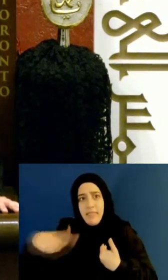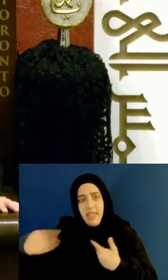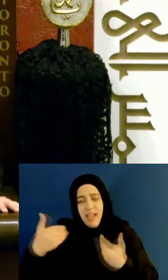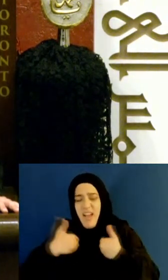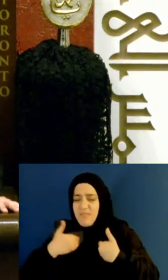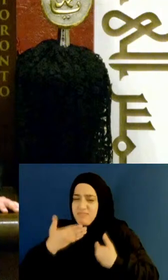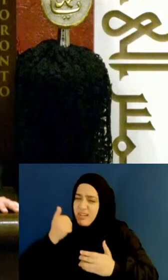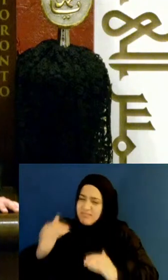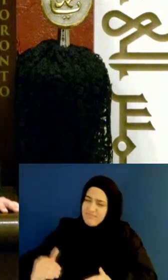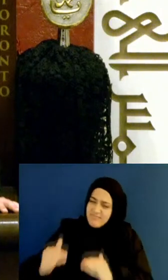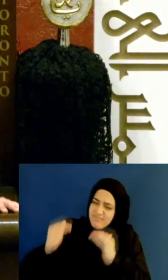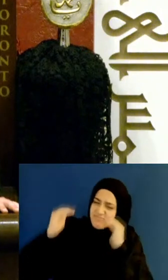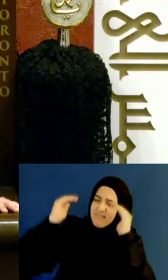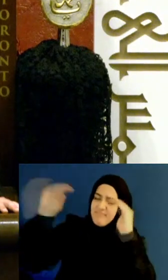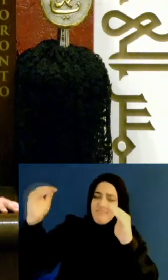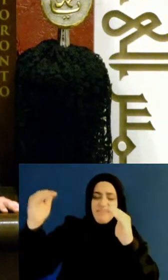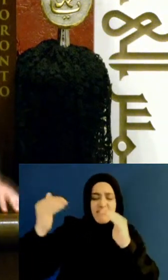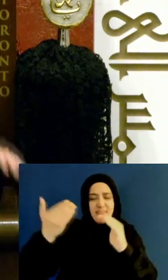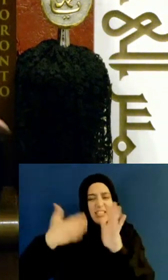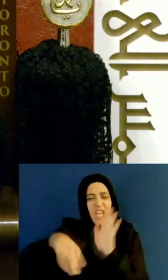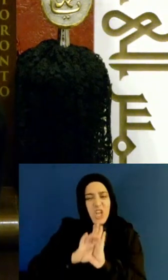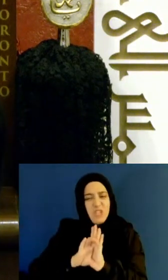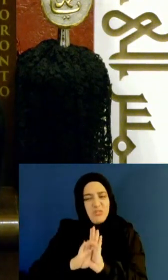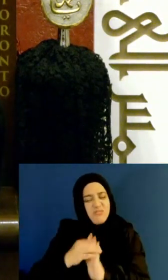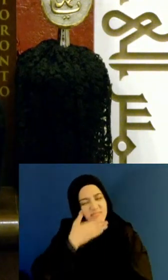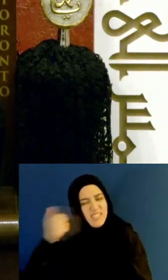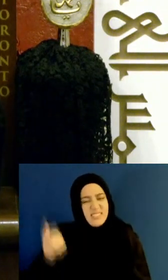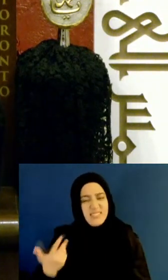From all the characteristics that they possessed,